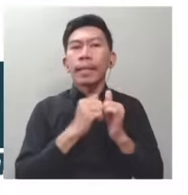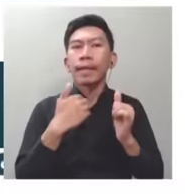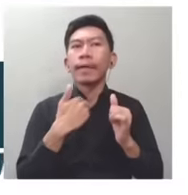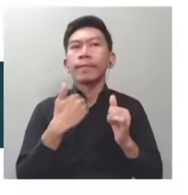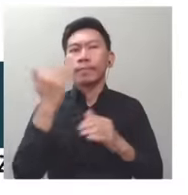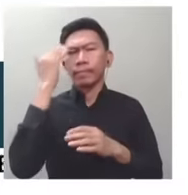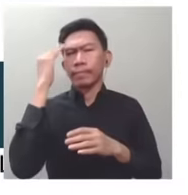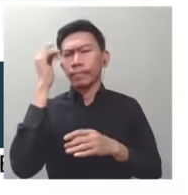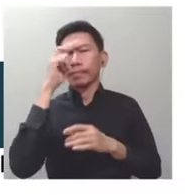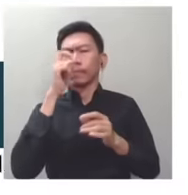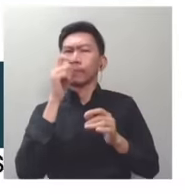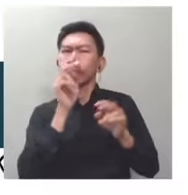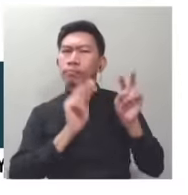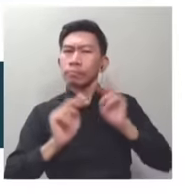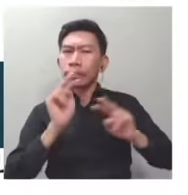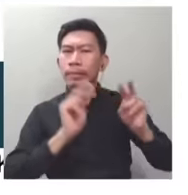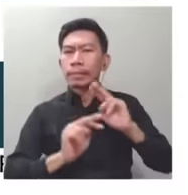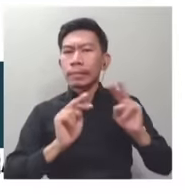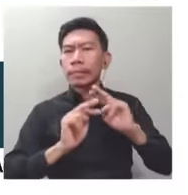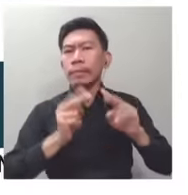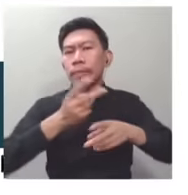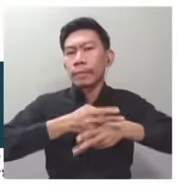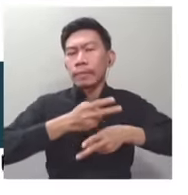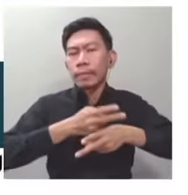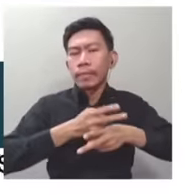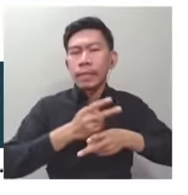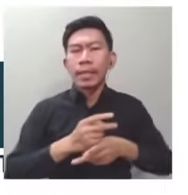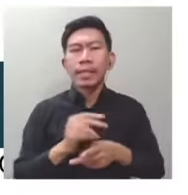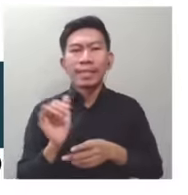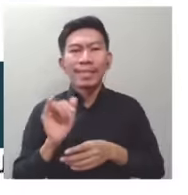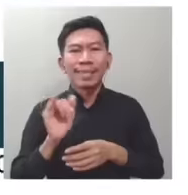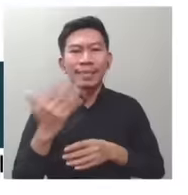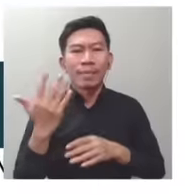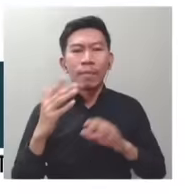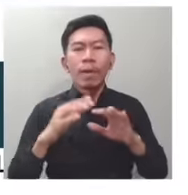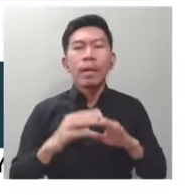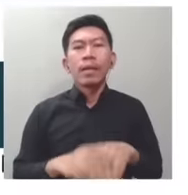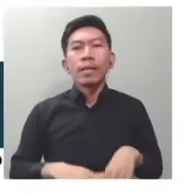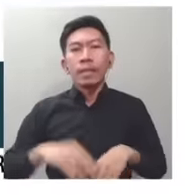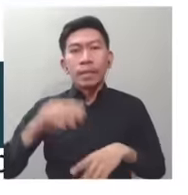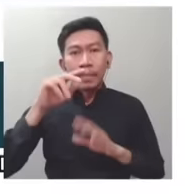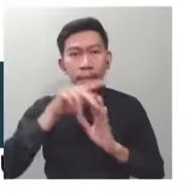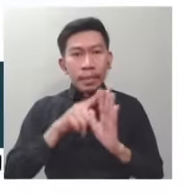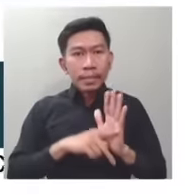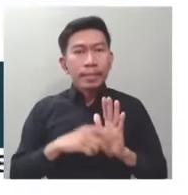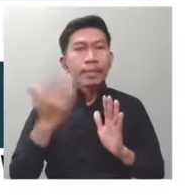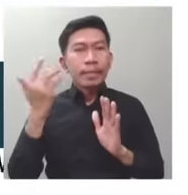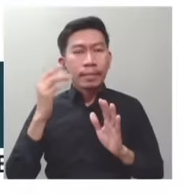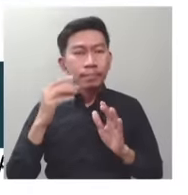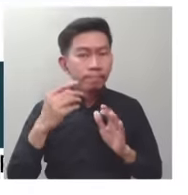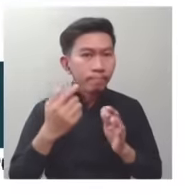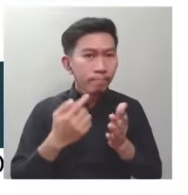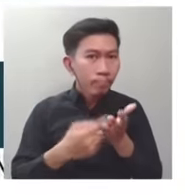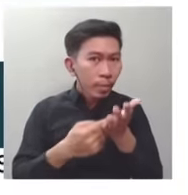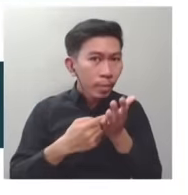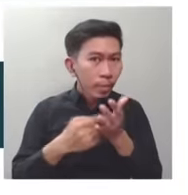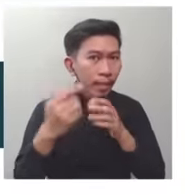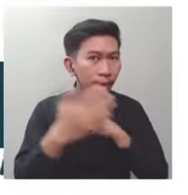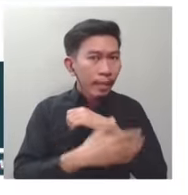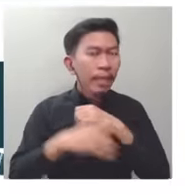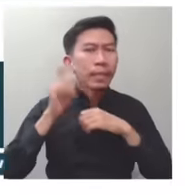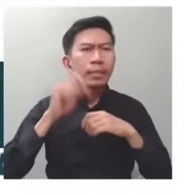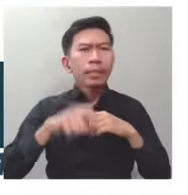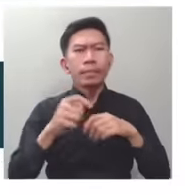vaccine, it will have impact. So especially in the realm of policy, in the realm of diplomacy and strategy, you have to take calculated